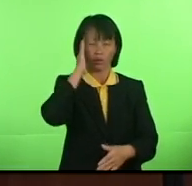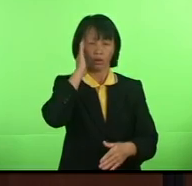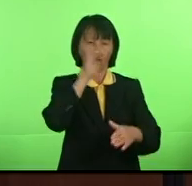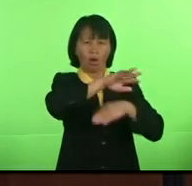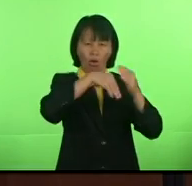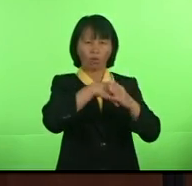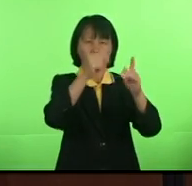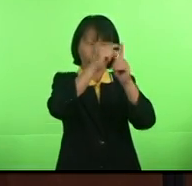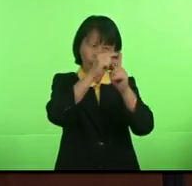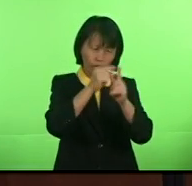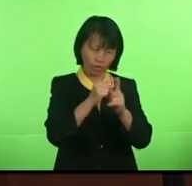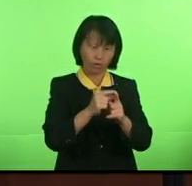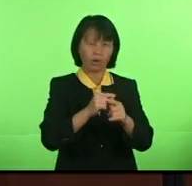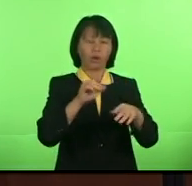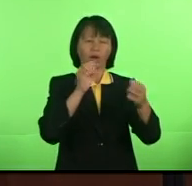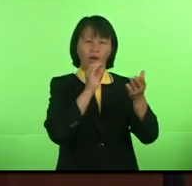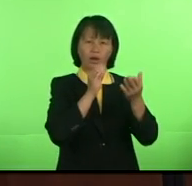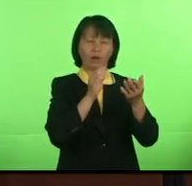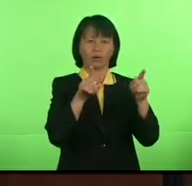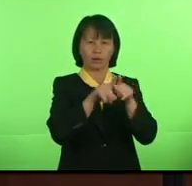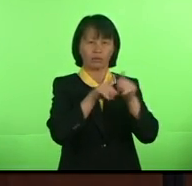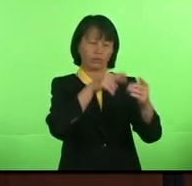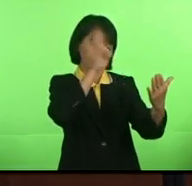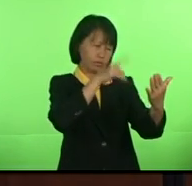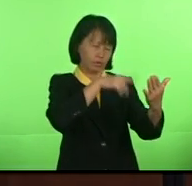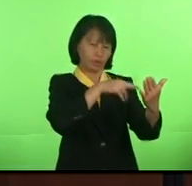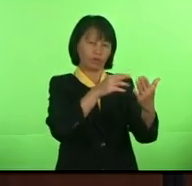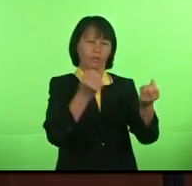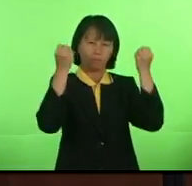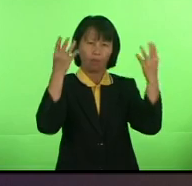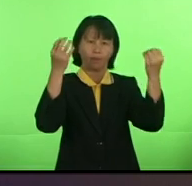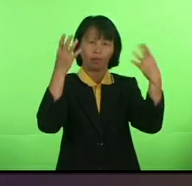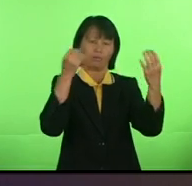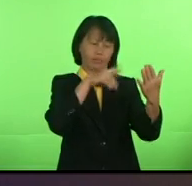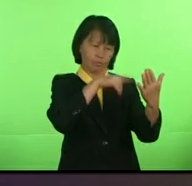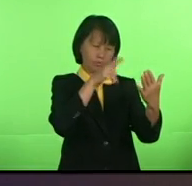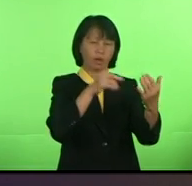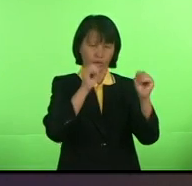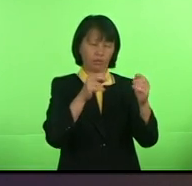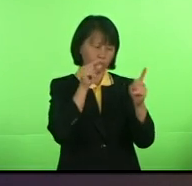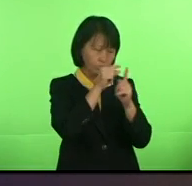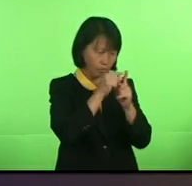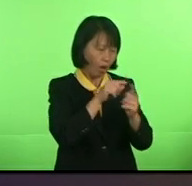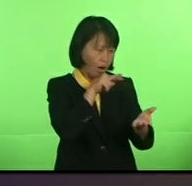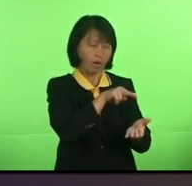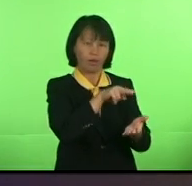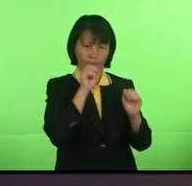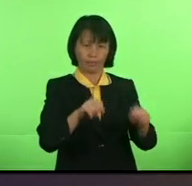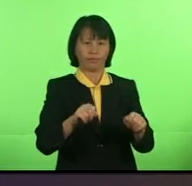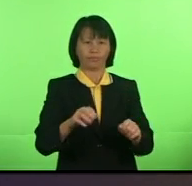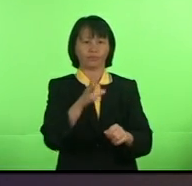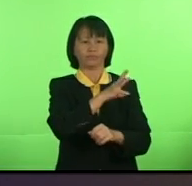these discourse markers as you do your reading extensively. Next, these markers